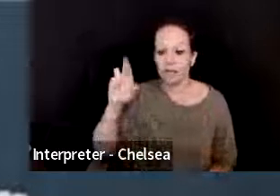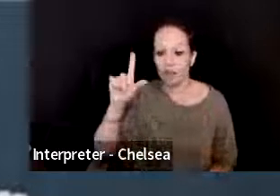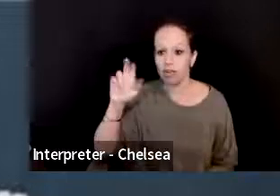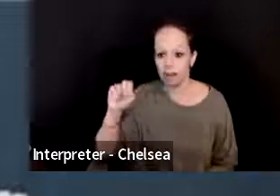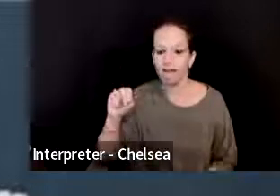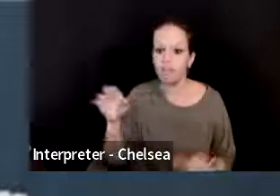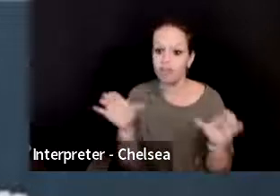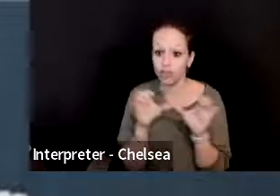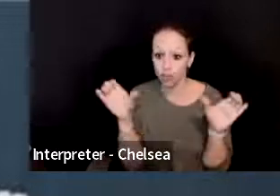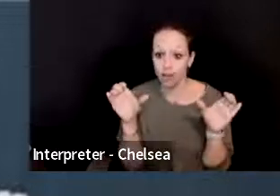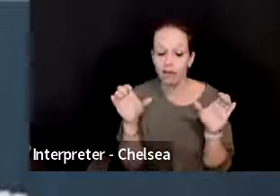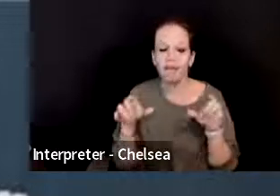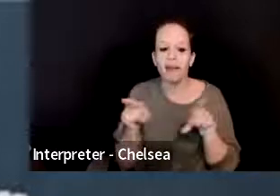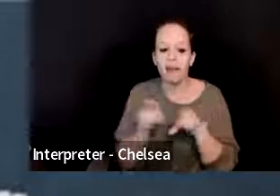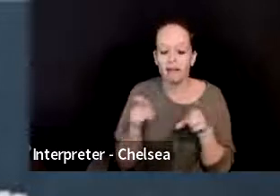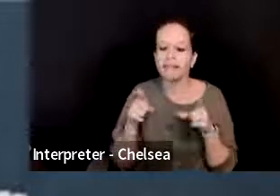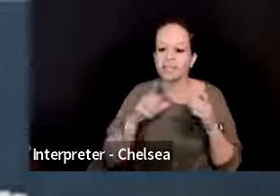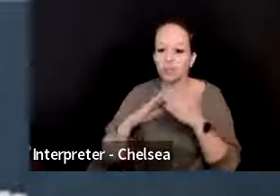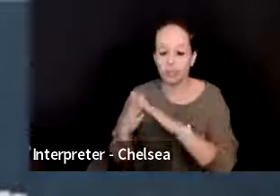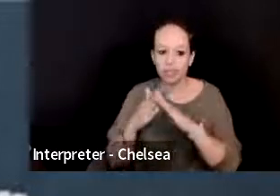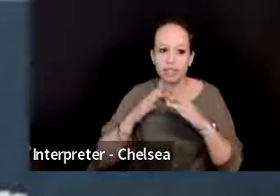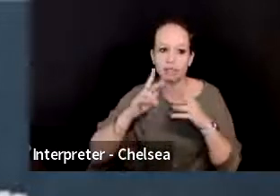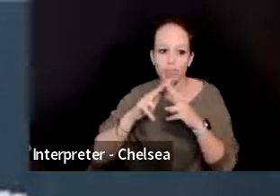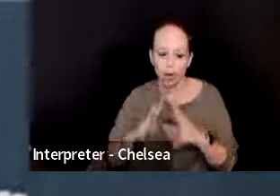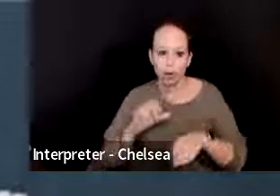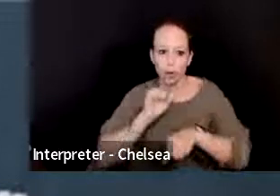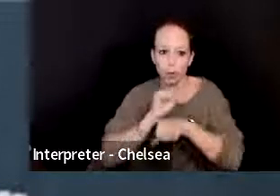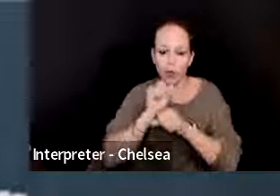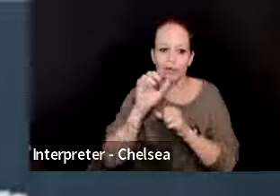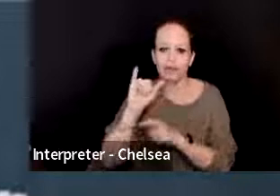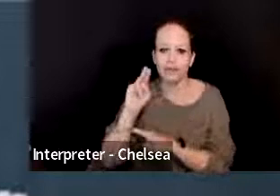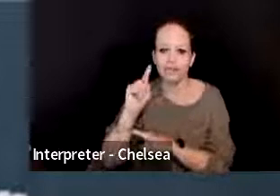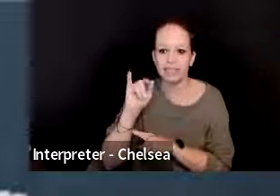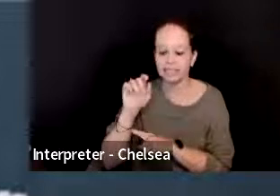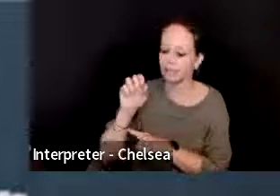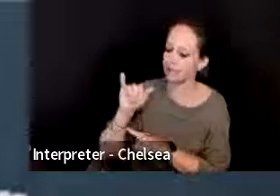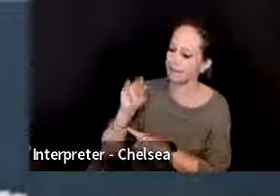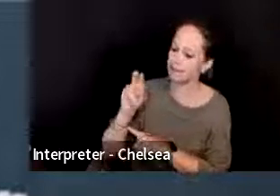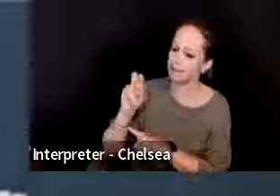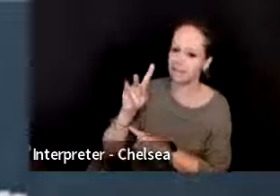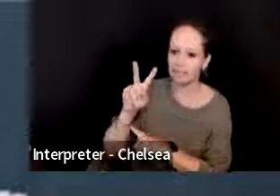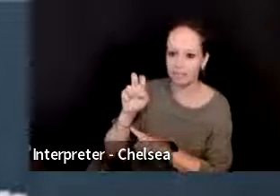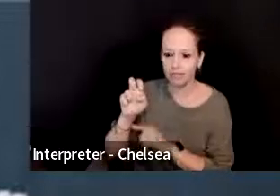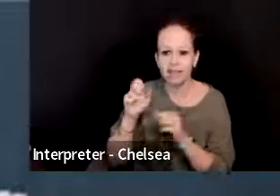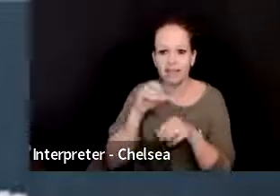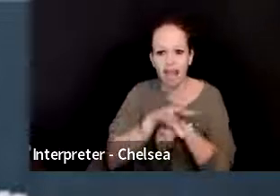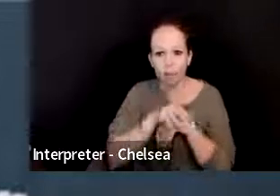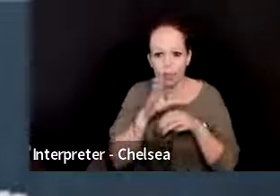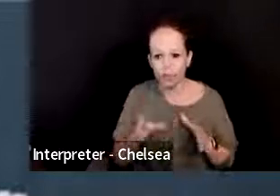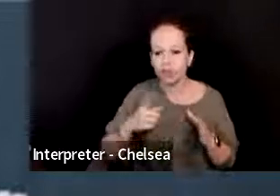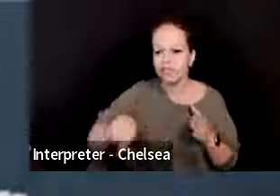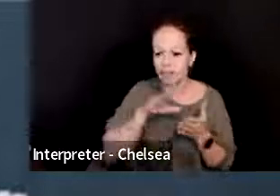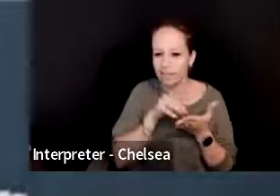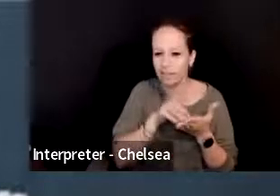as Community Partner Work Incentives Counselors through training they have completed, which is authorized